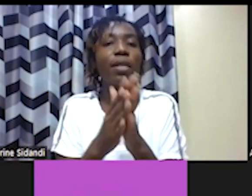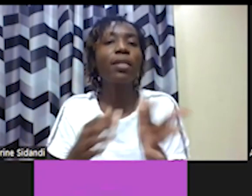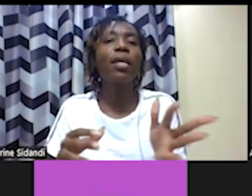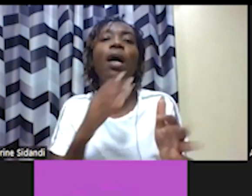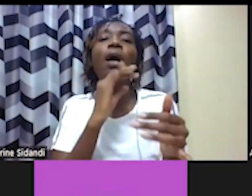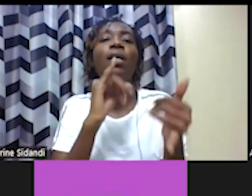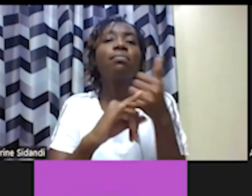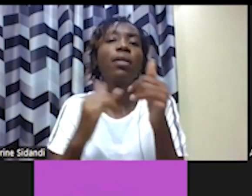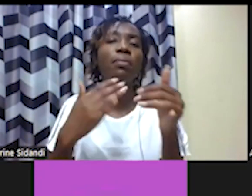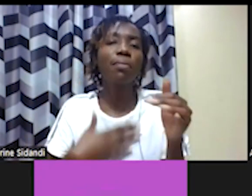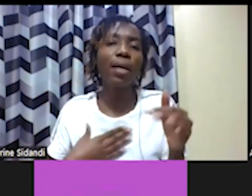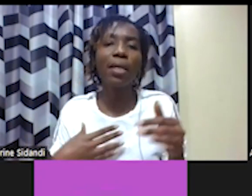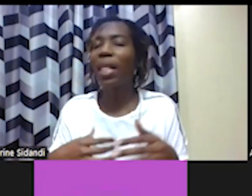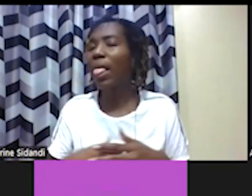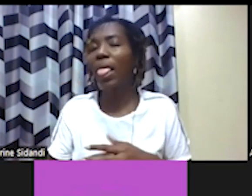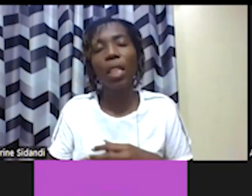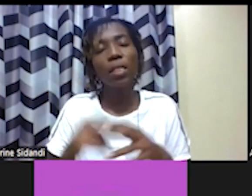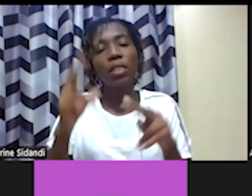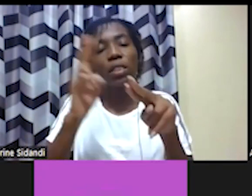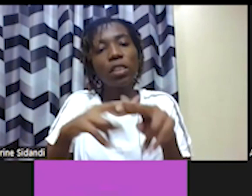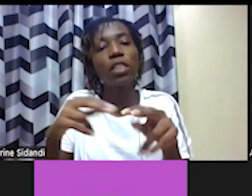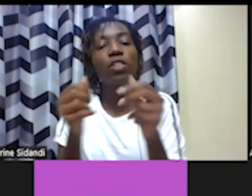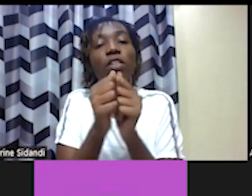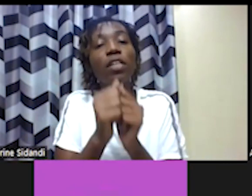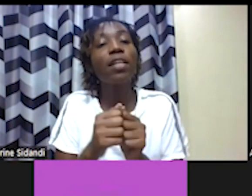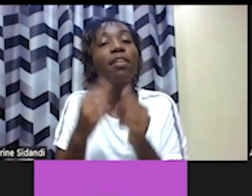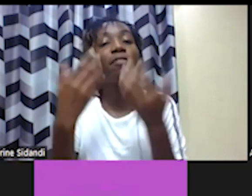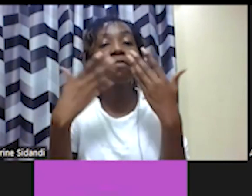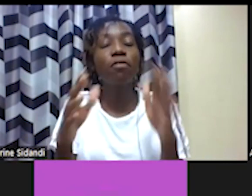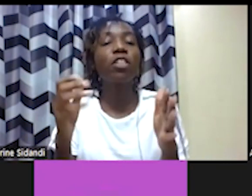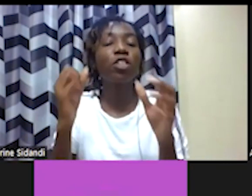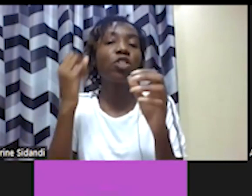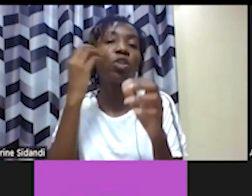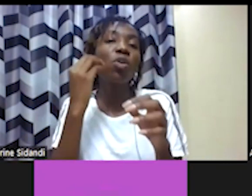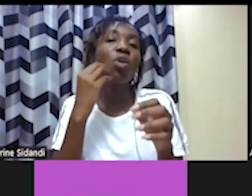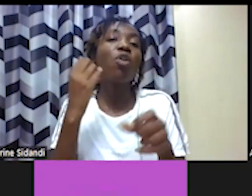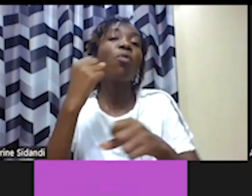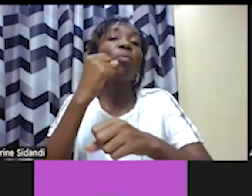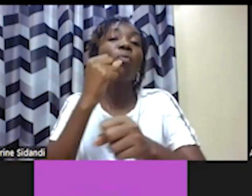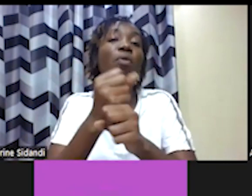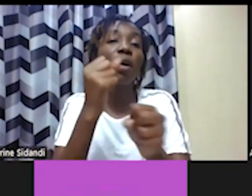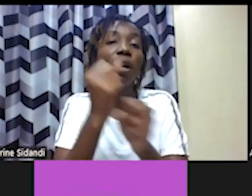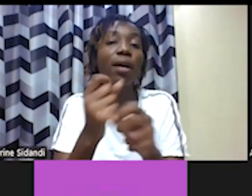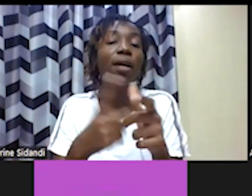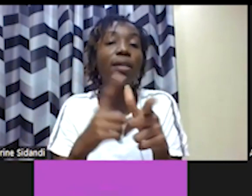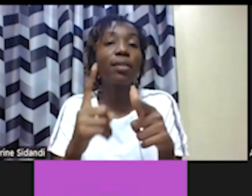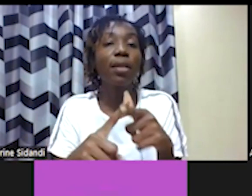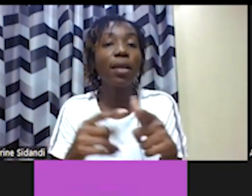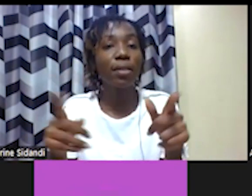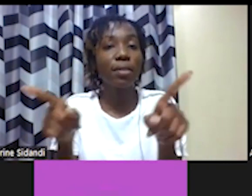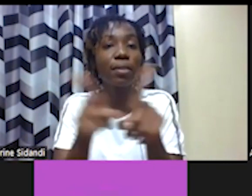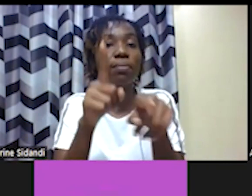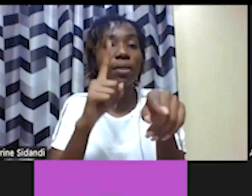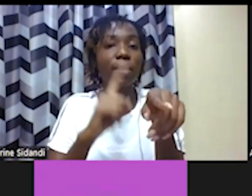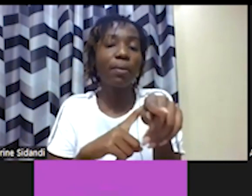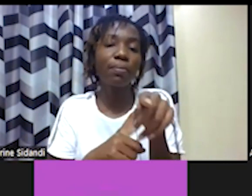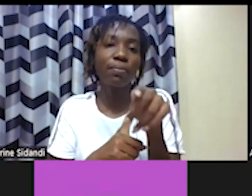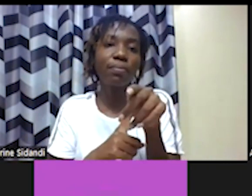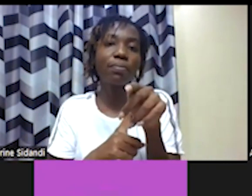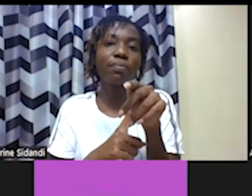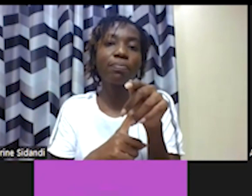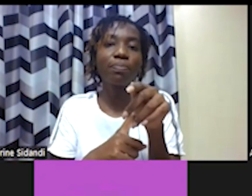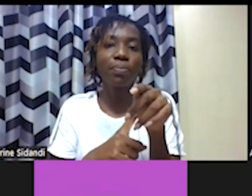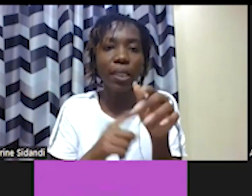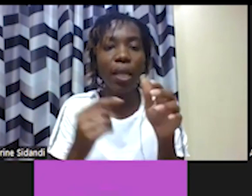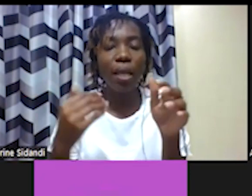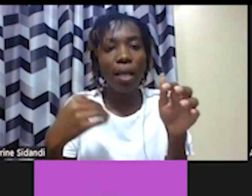always sat down with them to finish their homework because they were still young. And then I would always also have